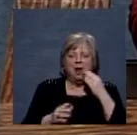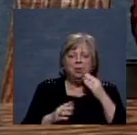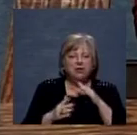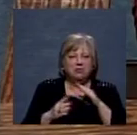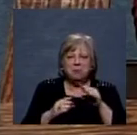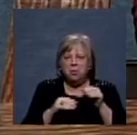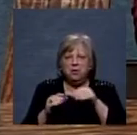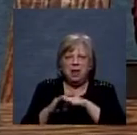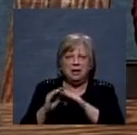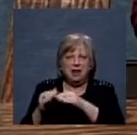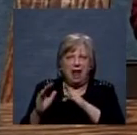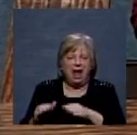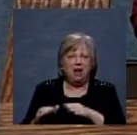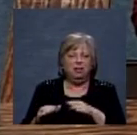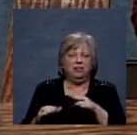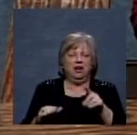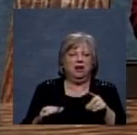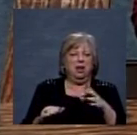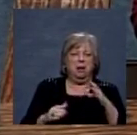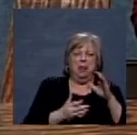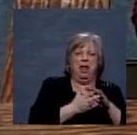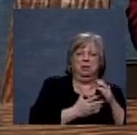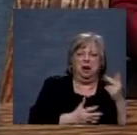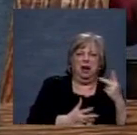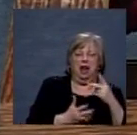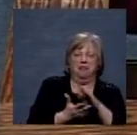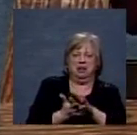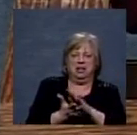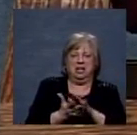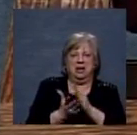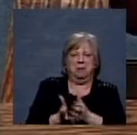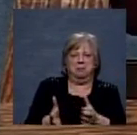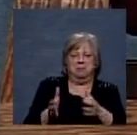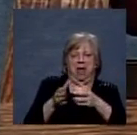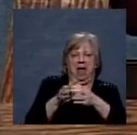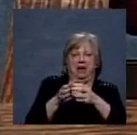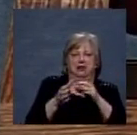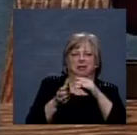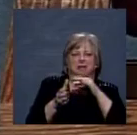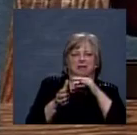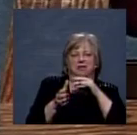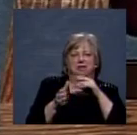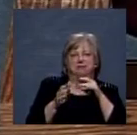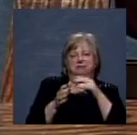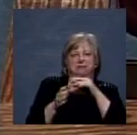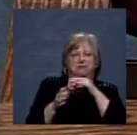just sacks of human waste on the yard. But we live